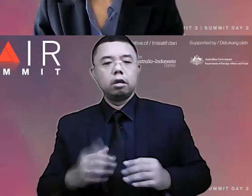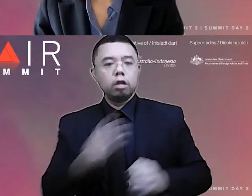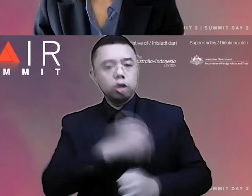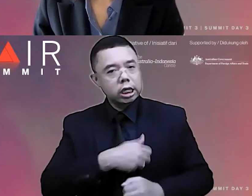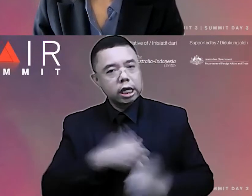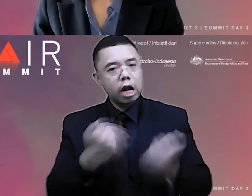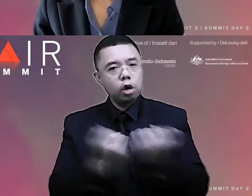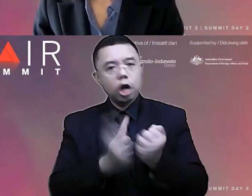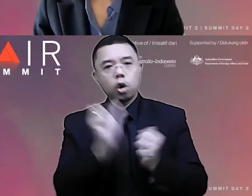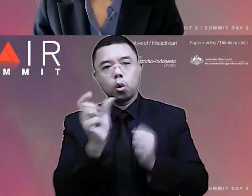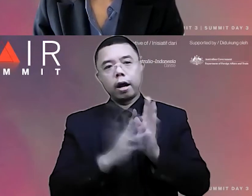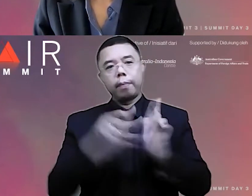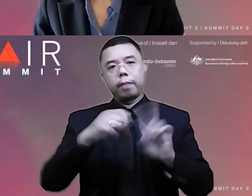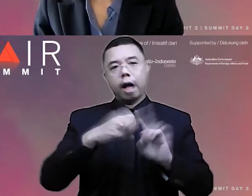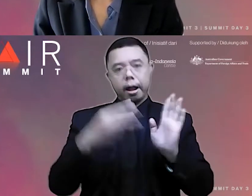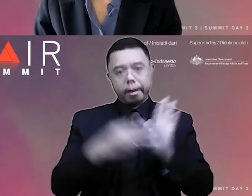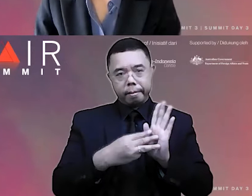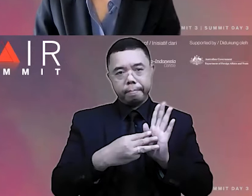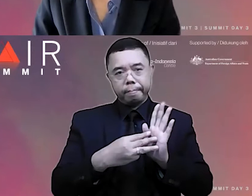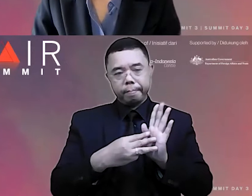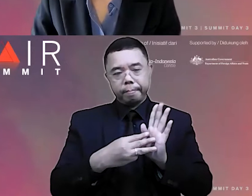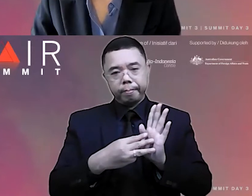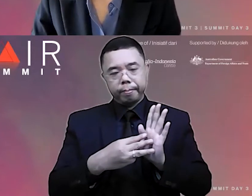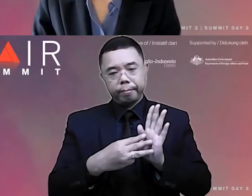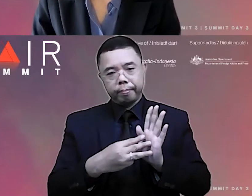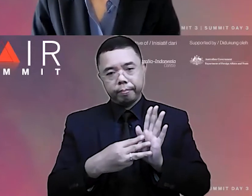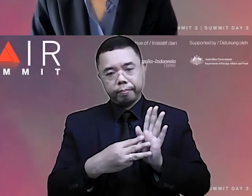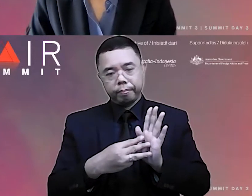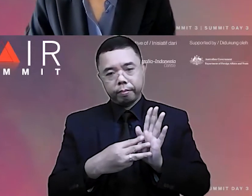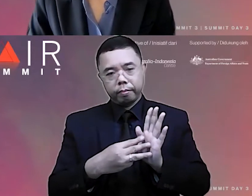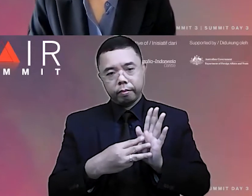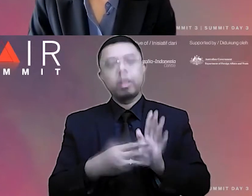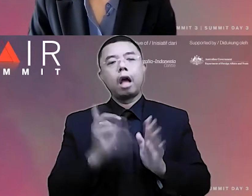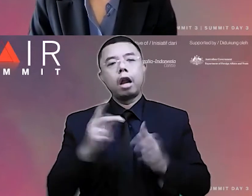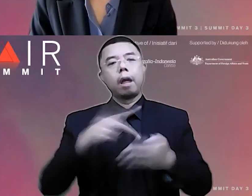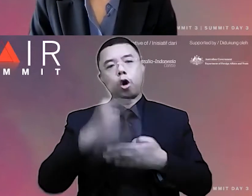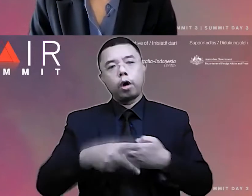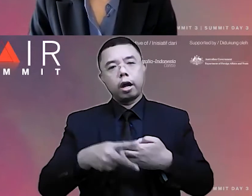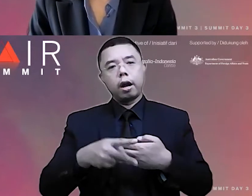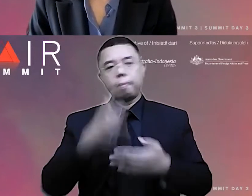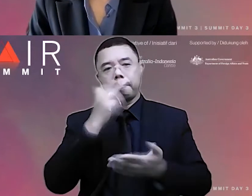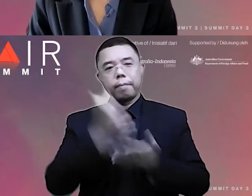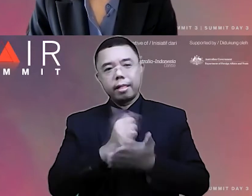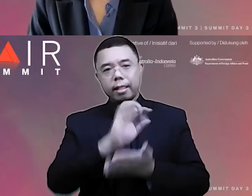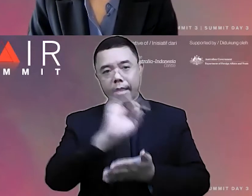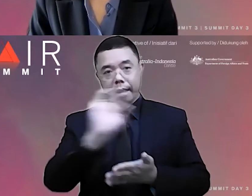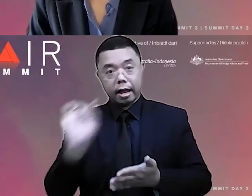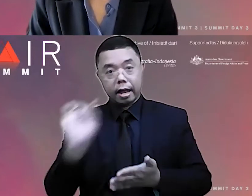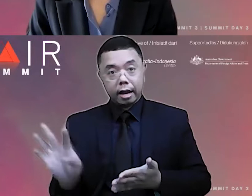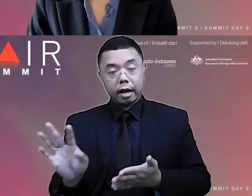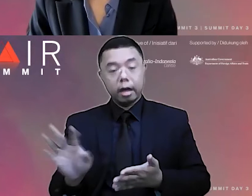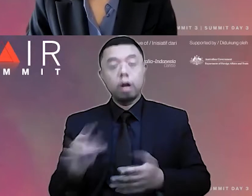medium enterprise support, and priority programs where the tourism sector is in these programs,